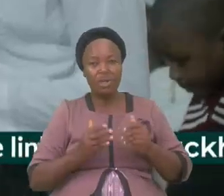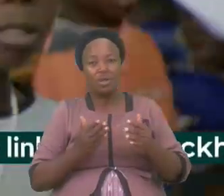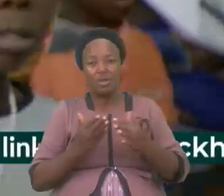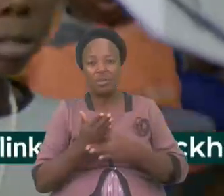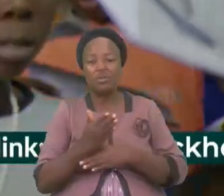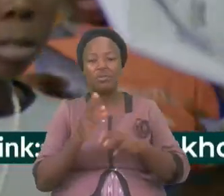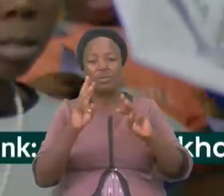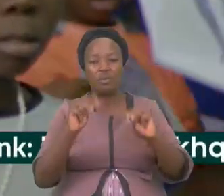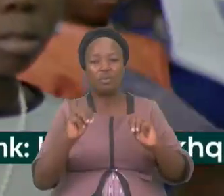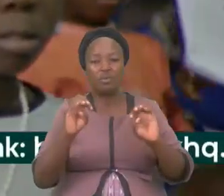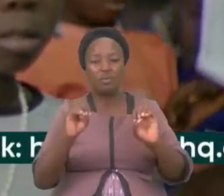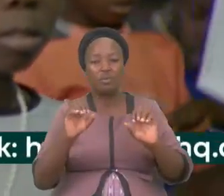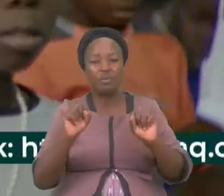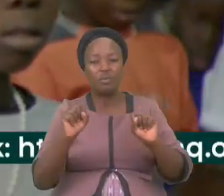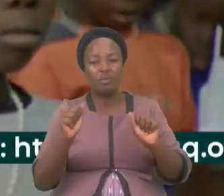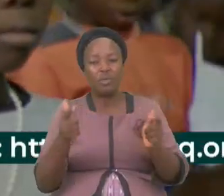to this number,